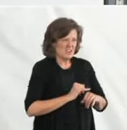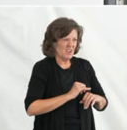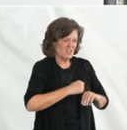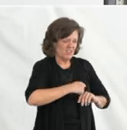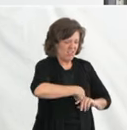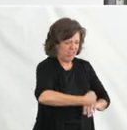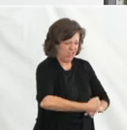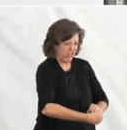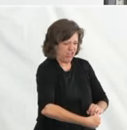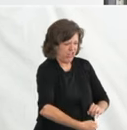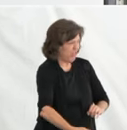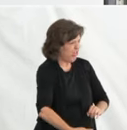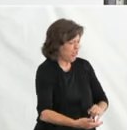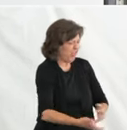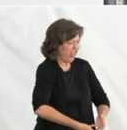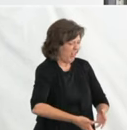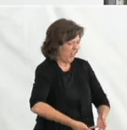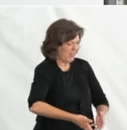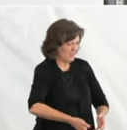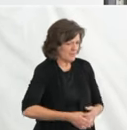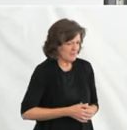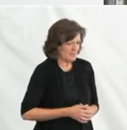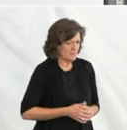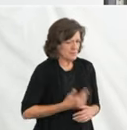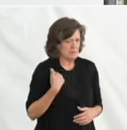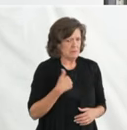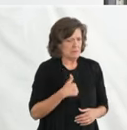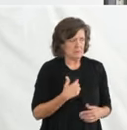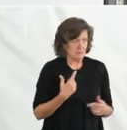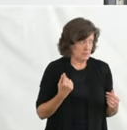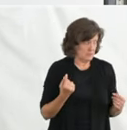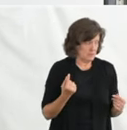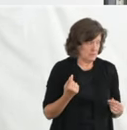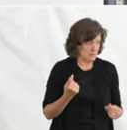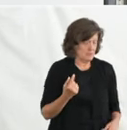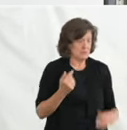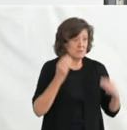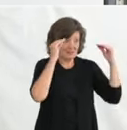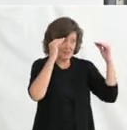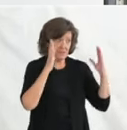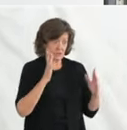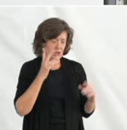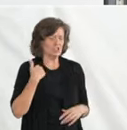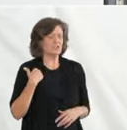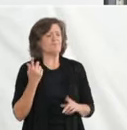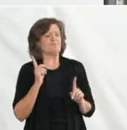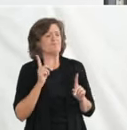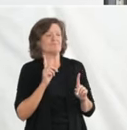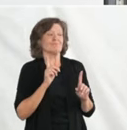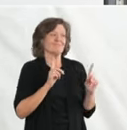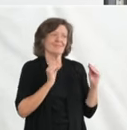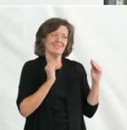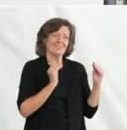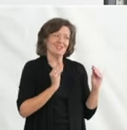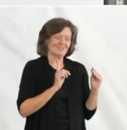on the ground. And then we followed Mrs. Baird, nay, we followed Wonder